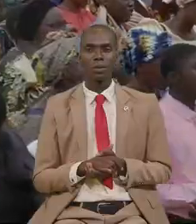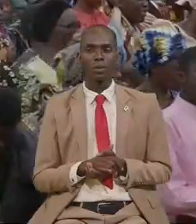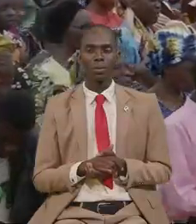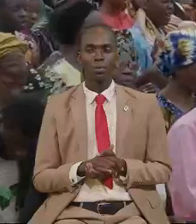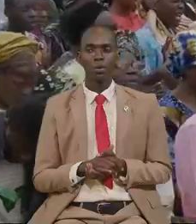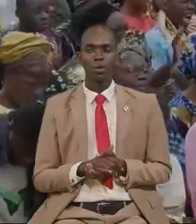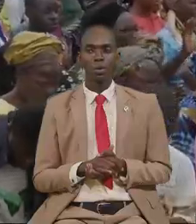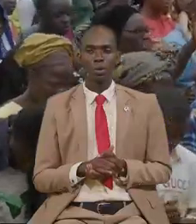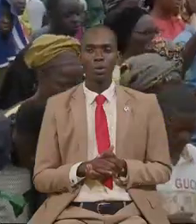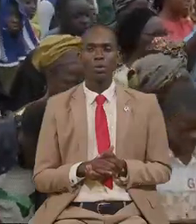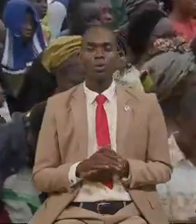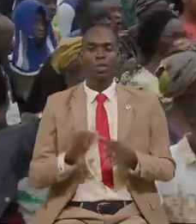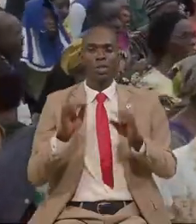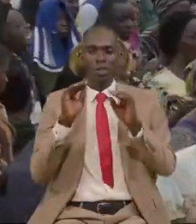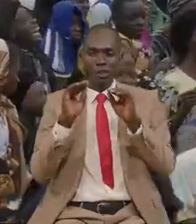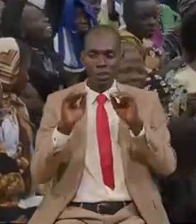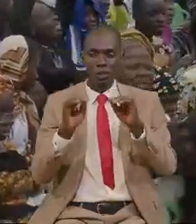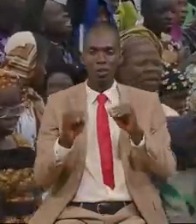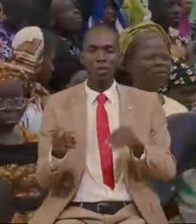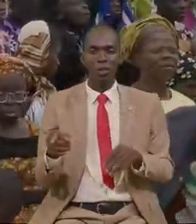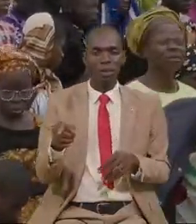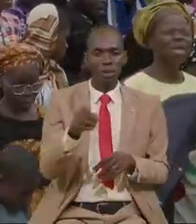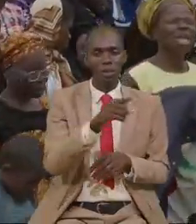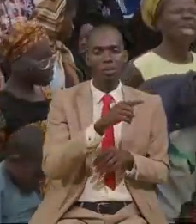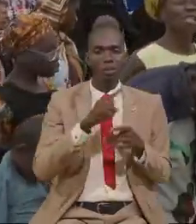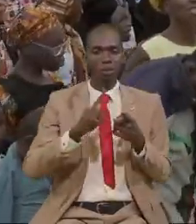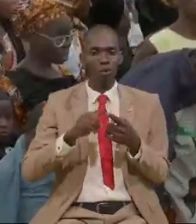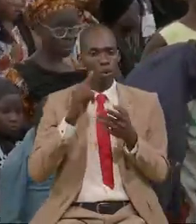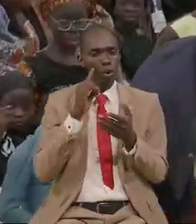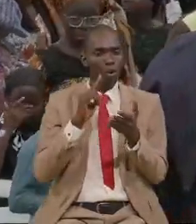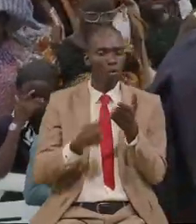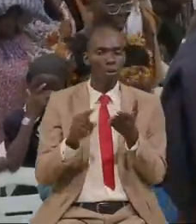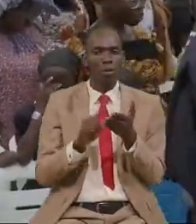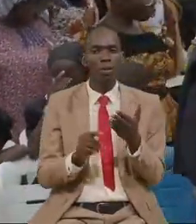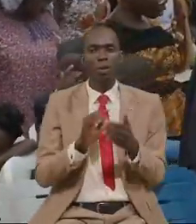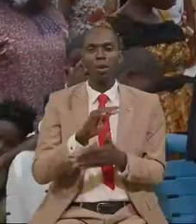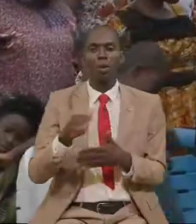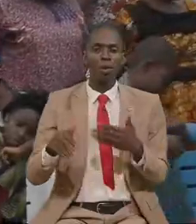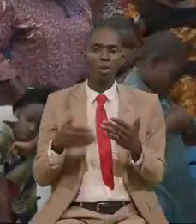Teaching them to observe all things